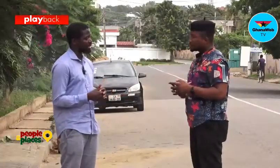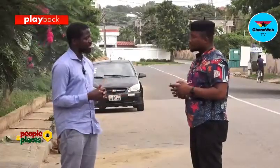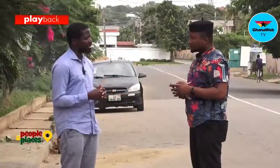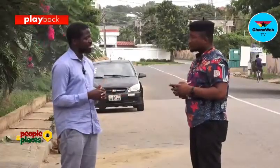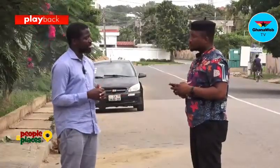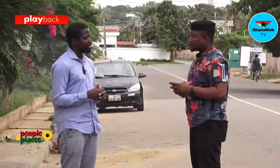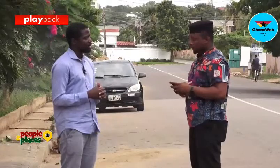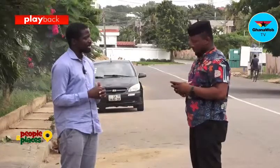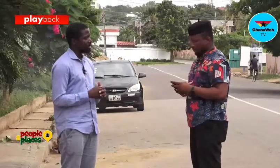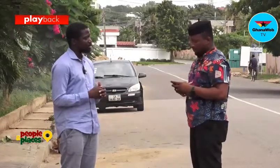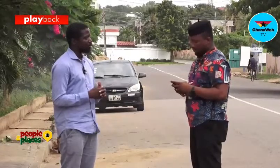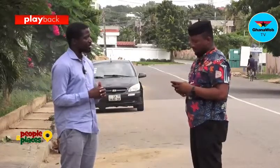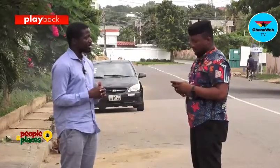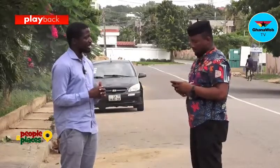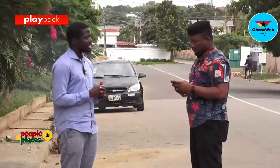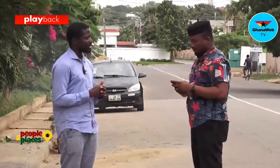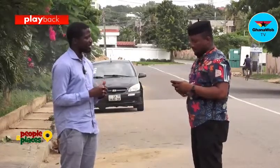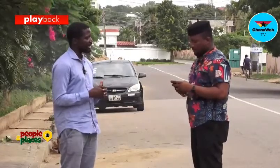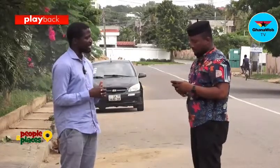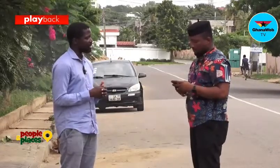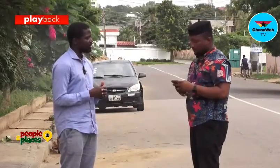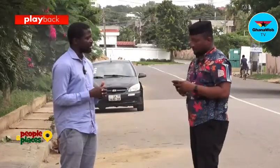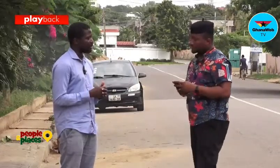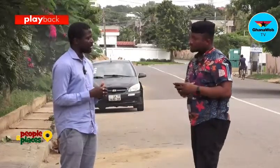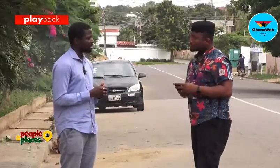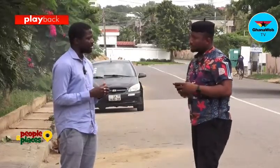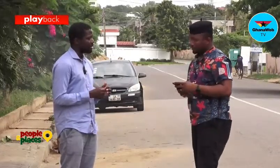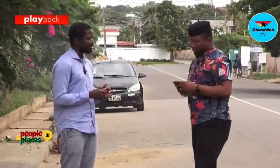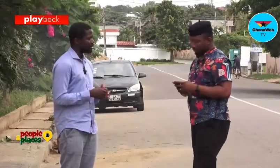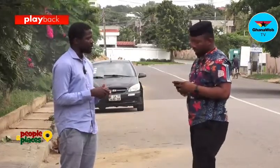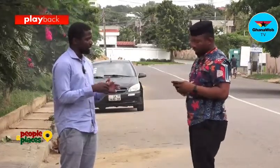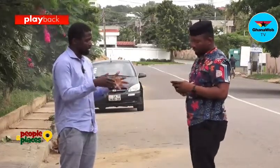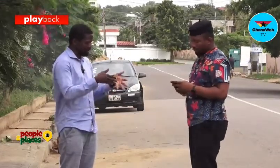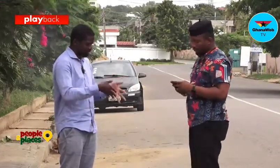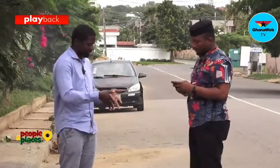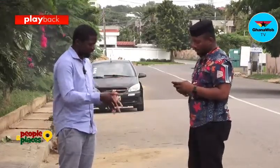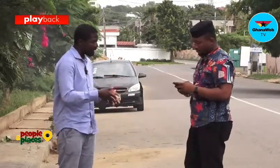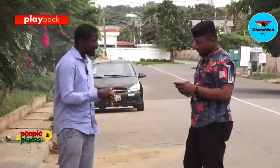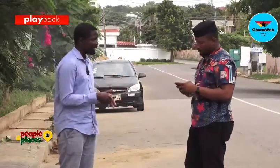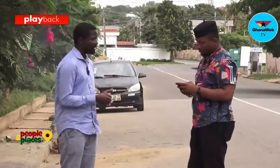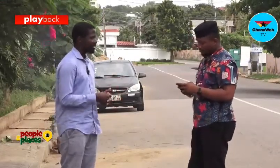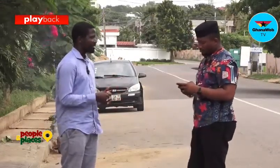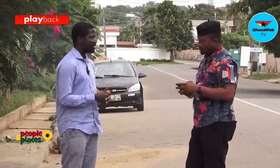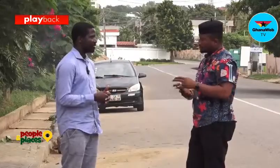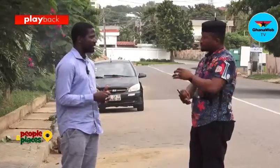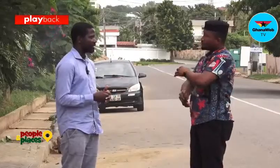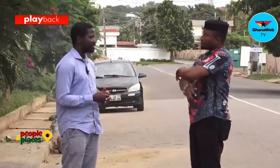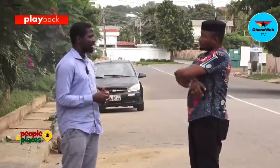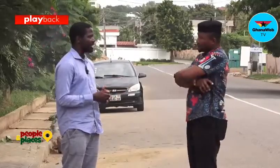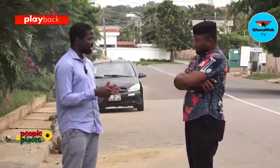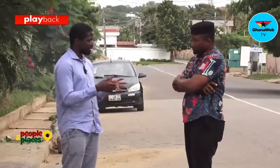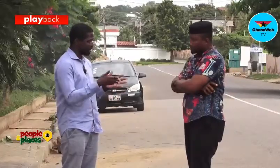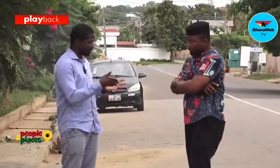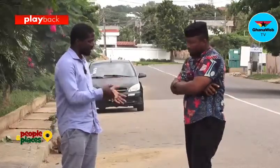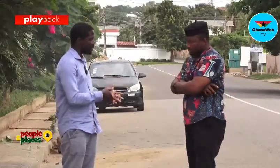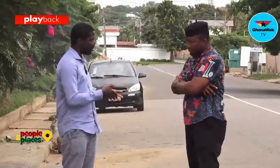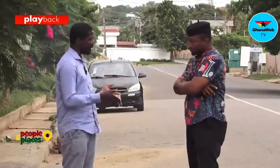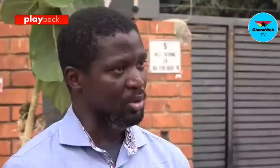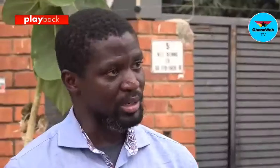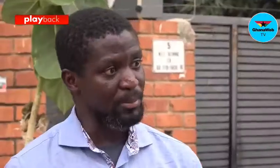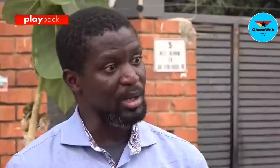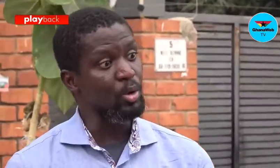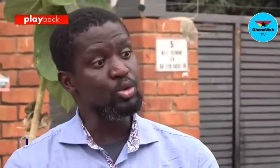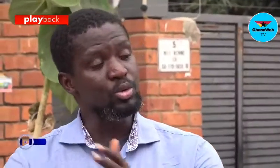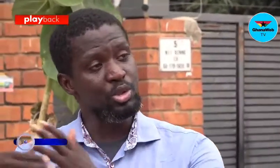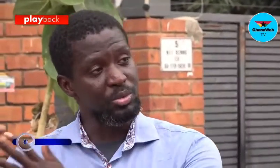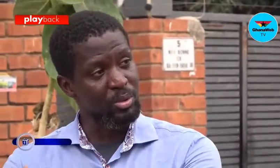produce as an artist, because I would want the history and the legacy of my work to be in this country, so that at least young people who